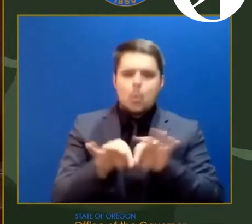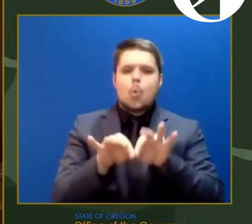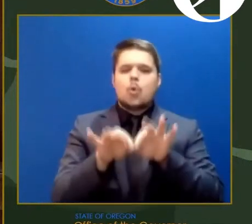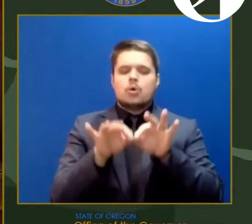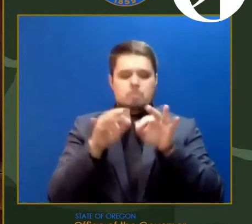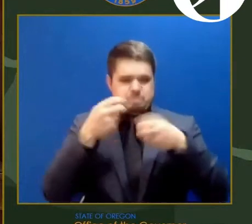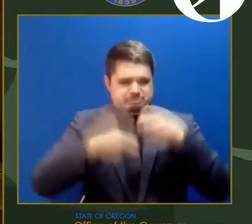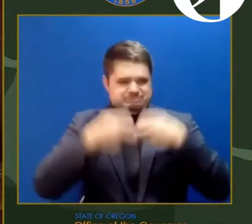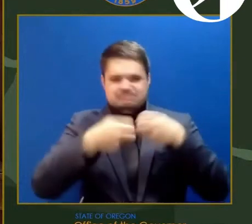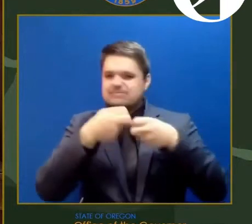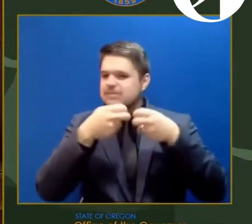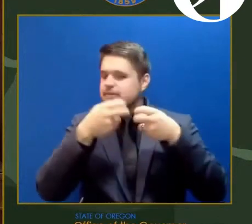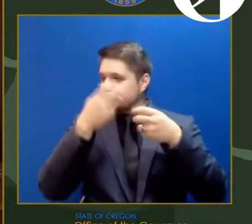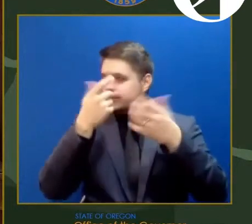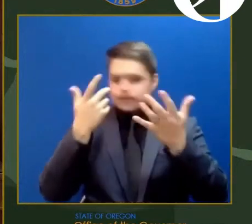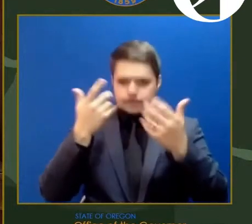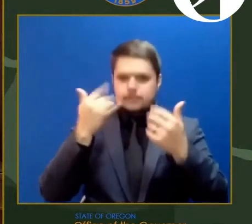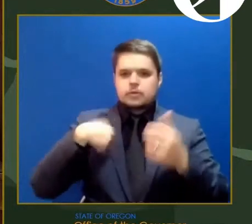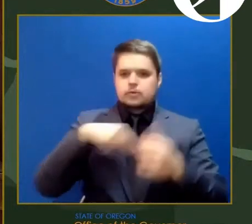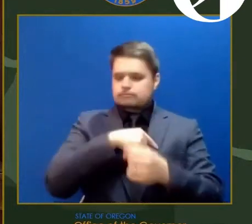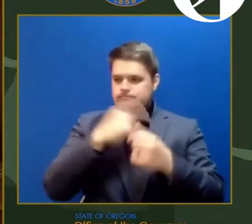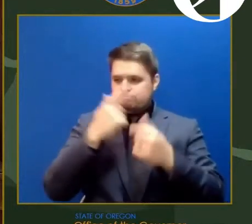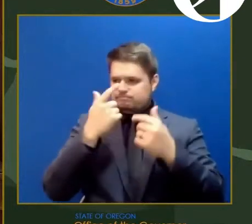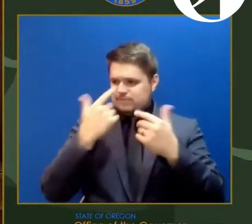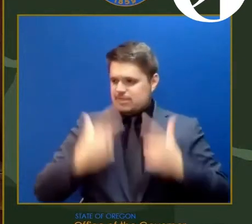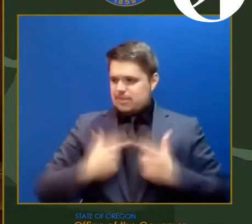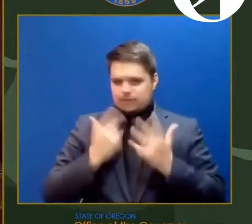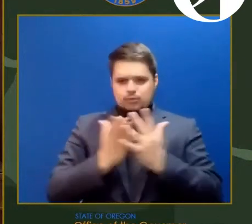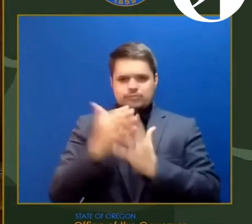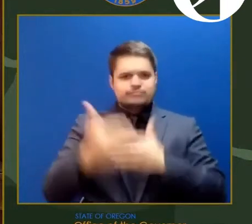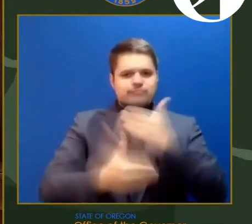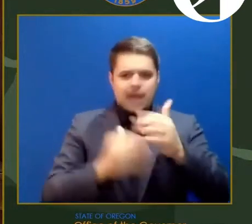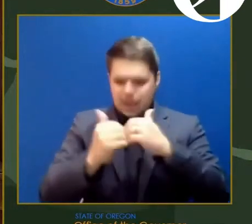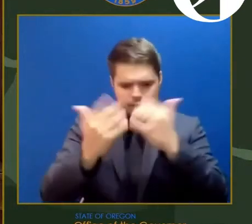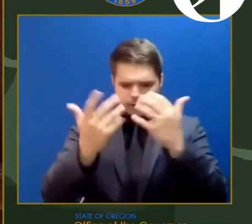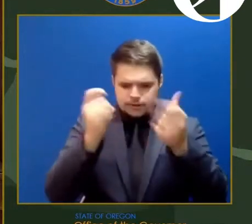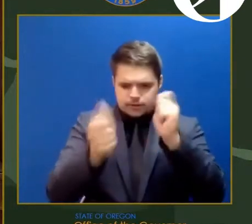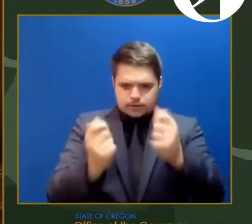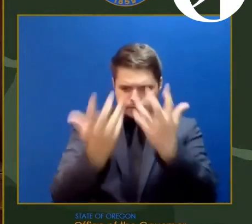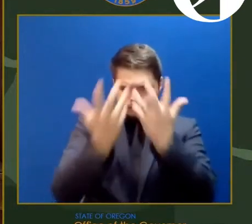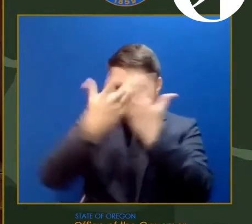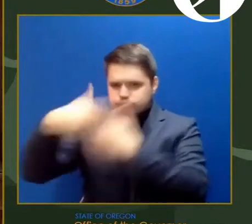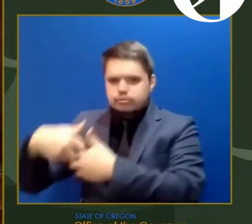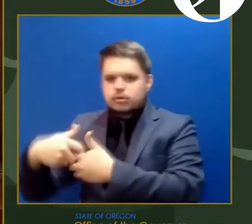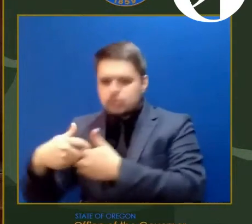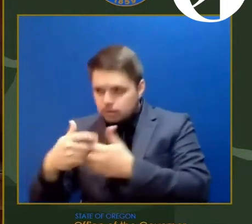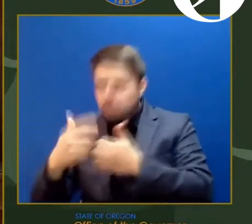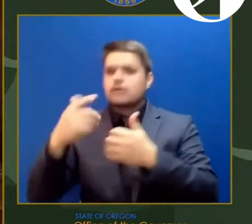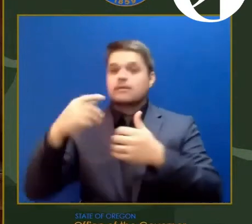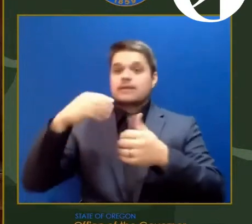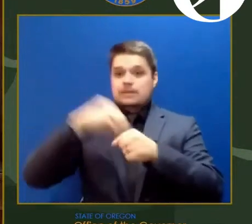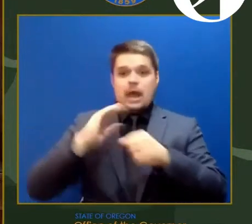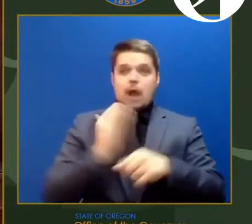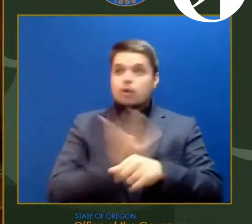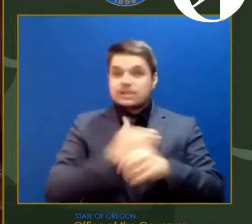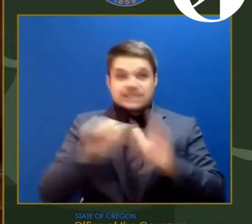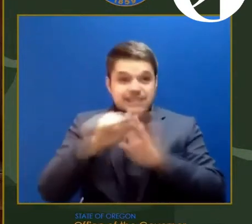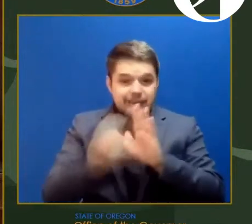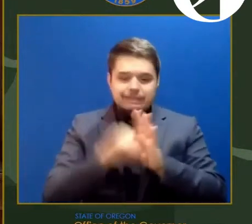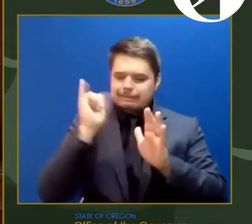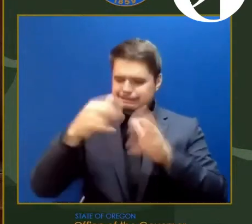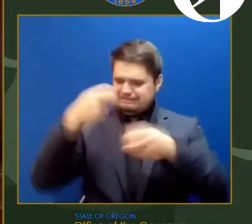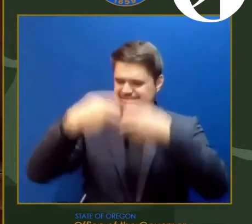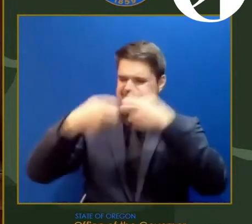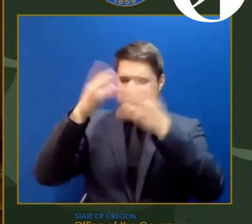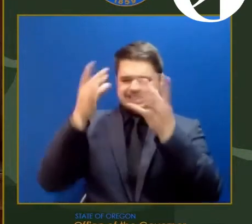are inextricably tied up in our state's dark history of racism. For far too long in